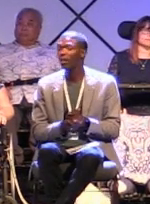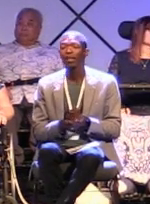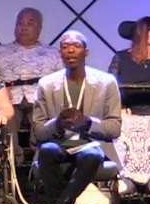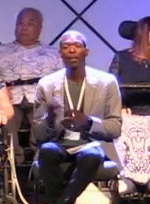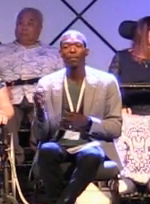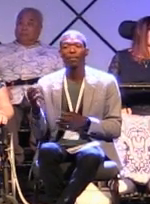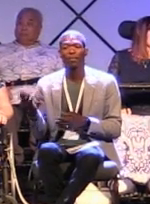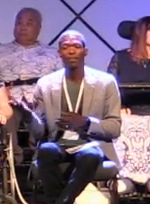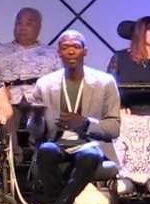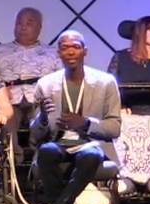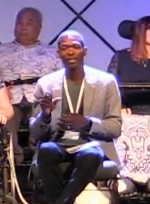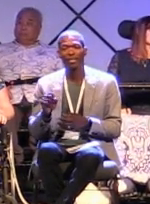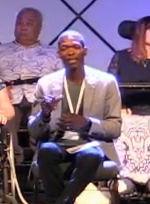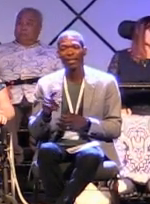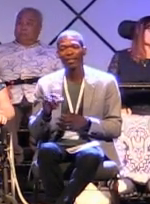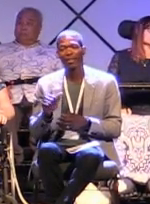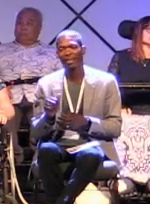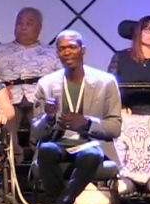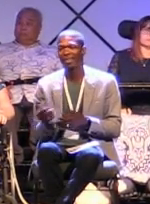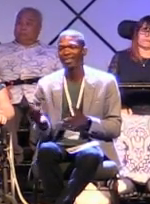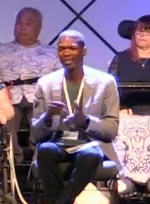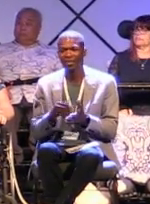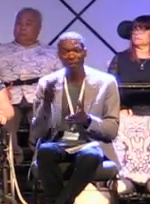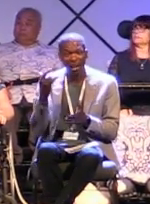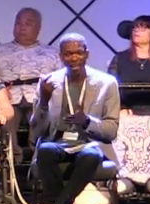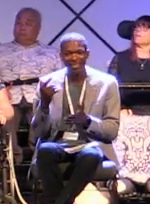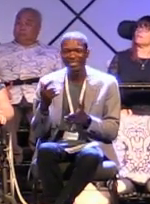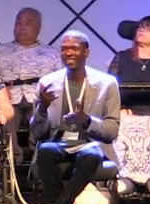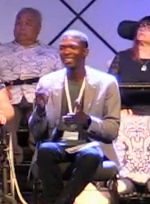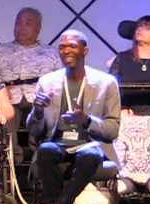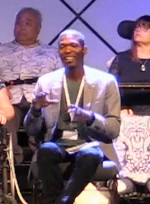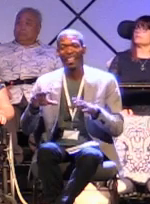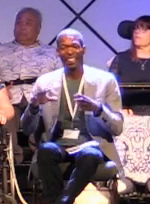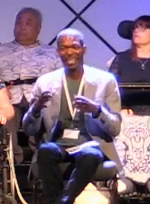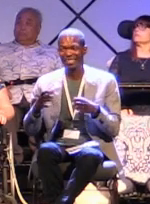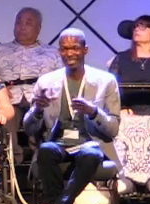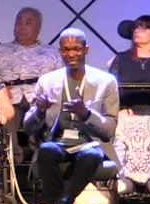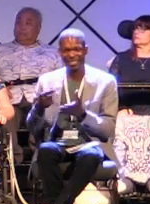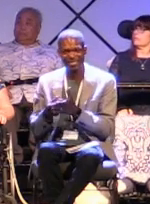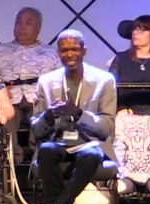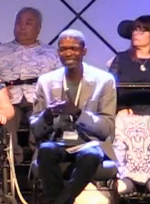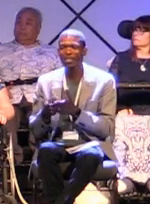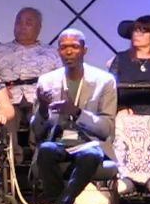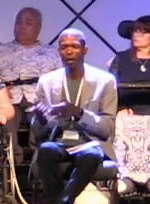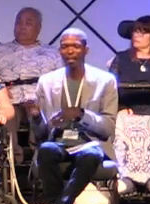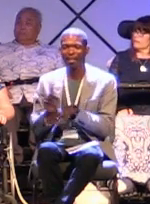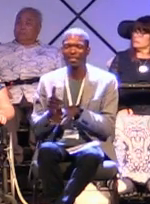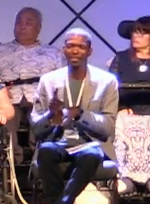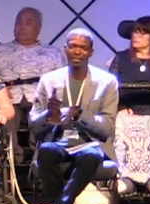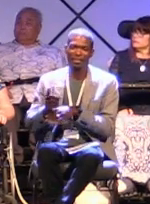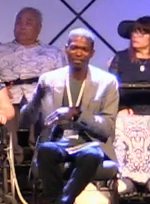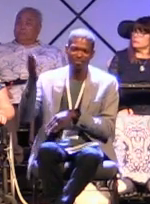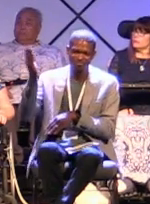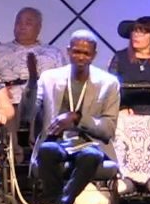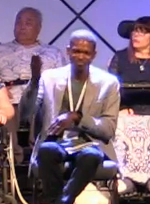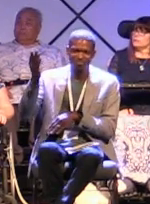front. Sylvia has been chosen as our class speaker, and will share a little bit about her time in team